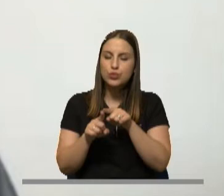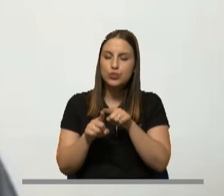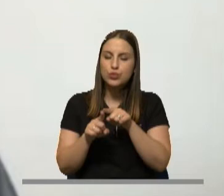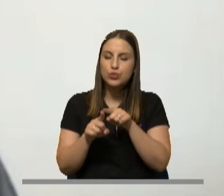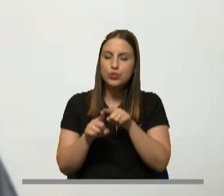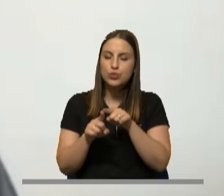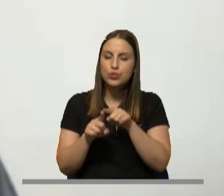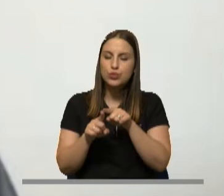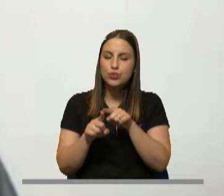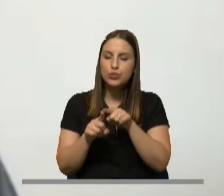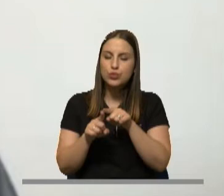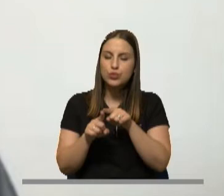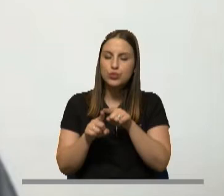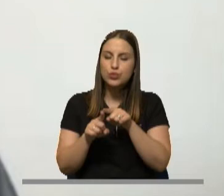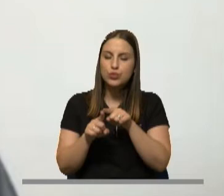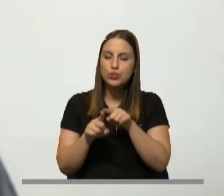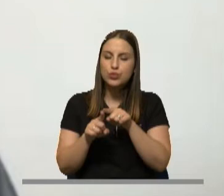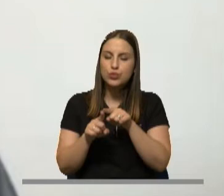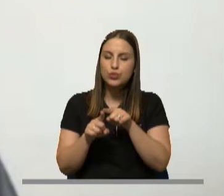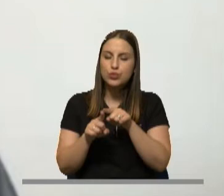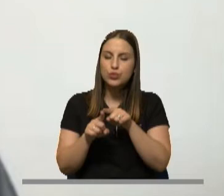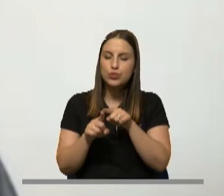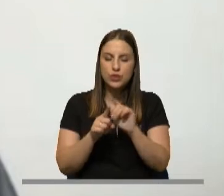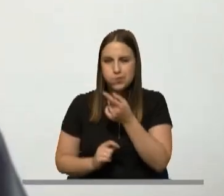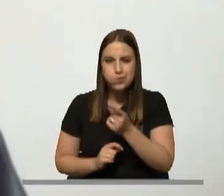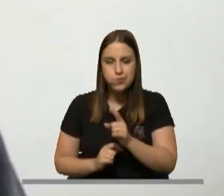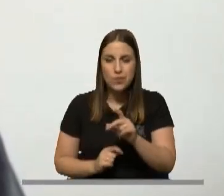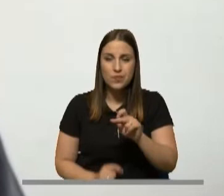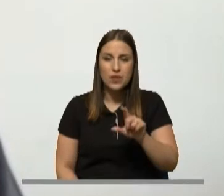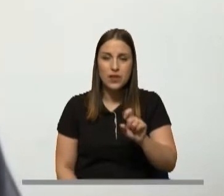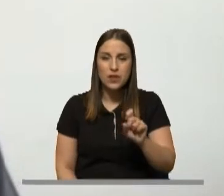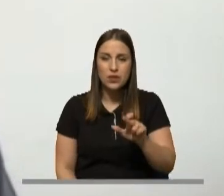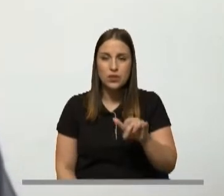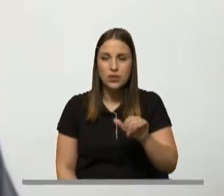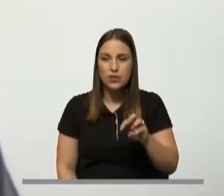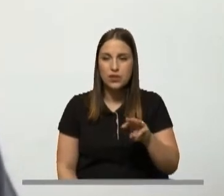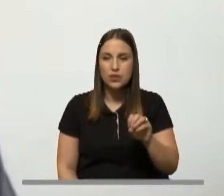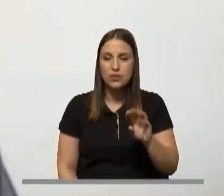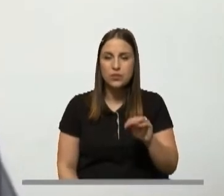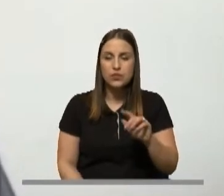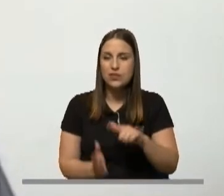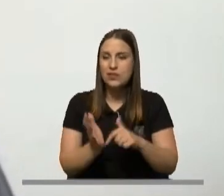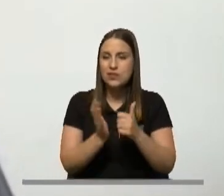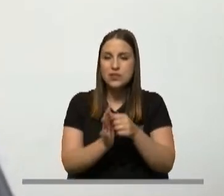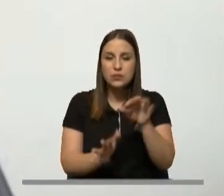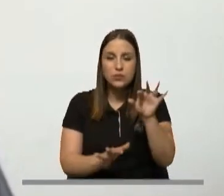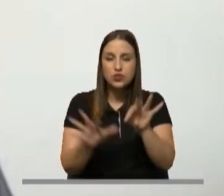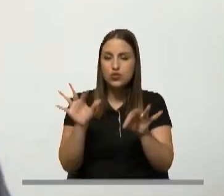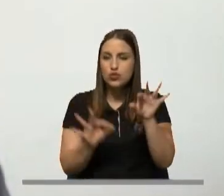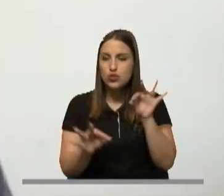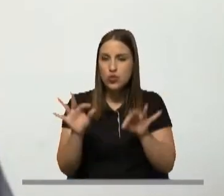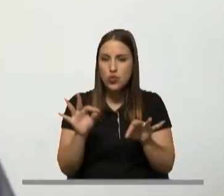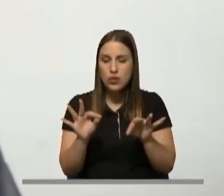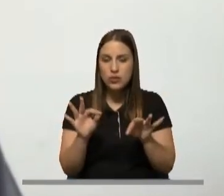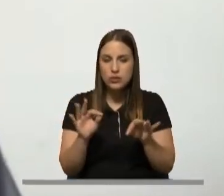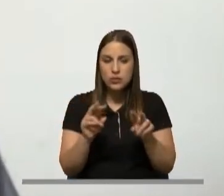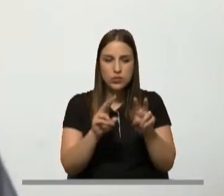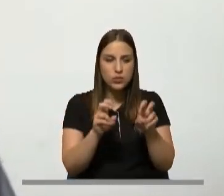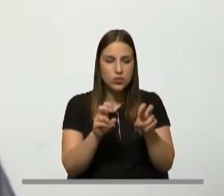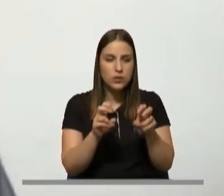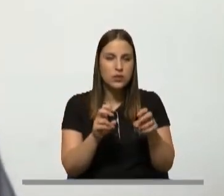thematization of technologies. Algorithms always involve choices between competing